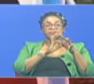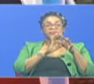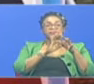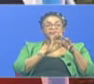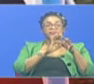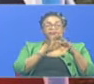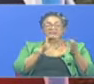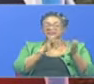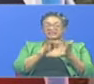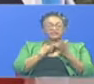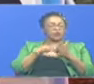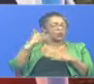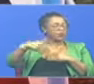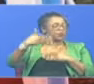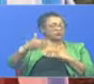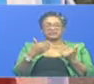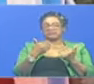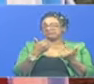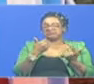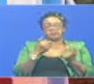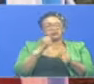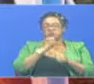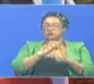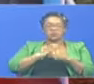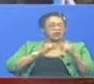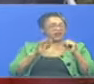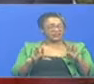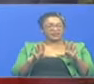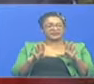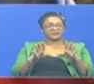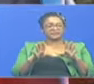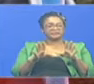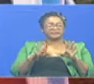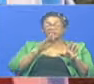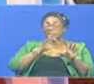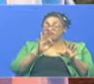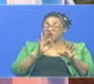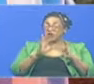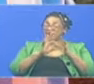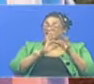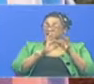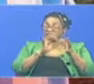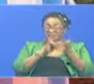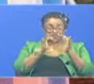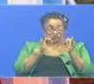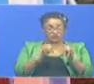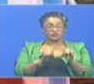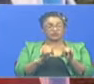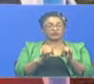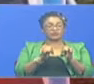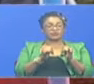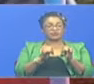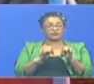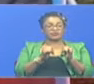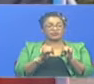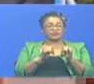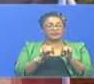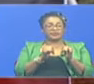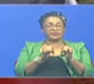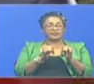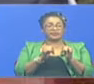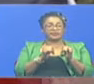used to before. And in order for a culture that is new, for practice that is new,